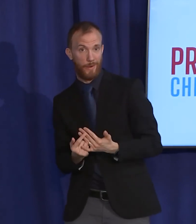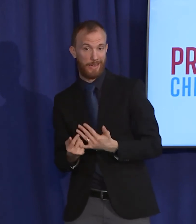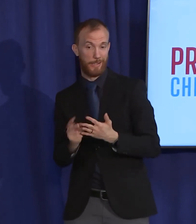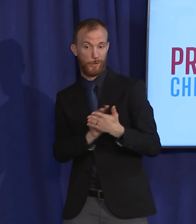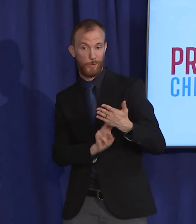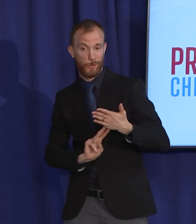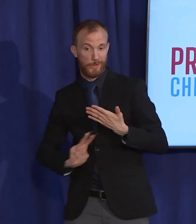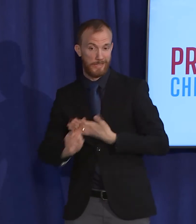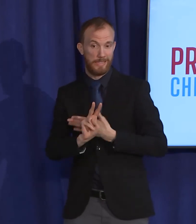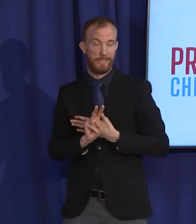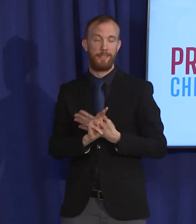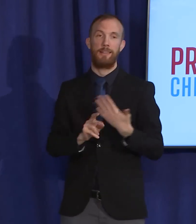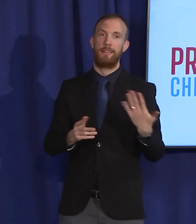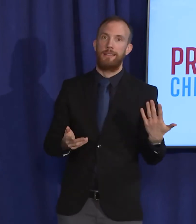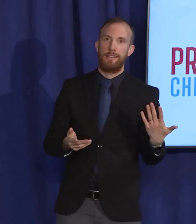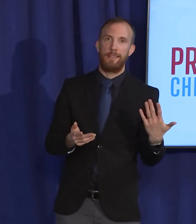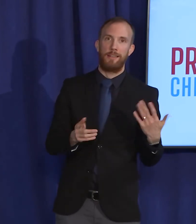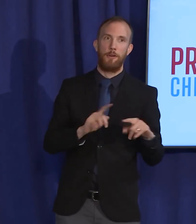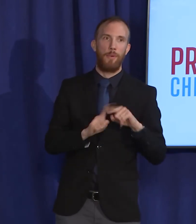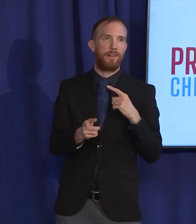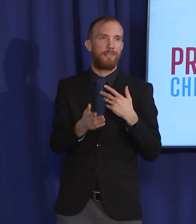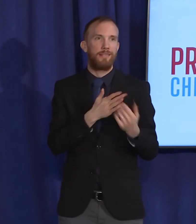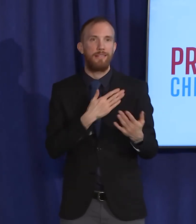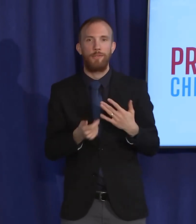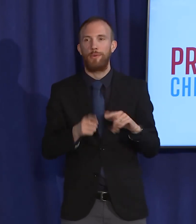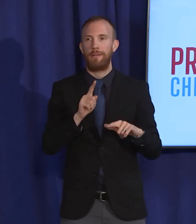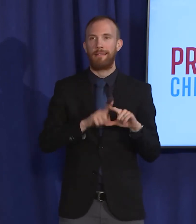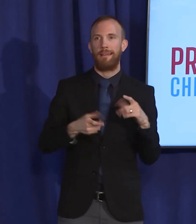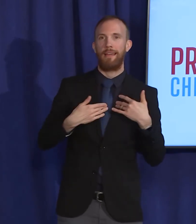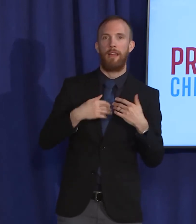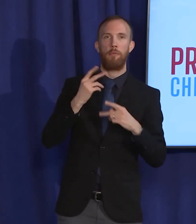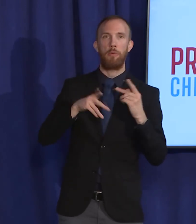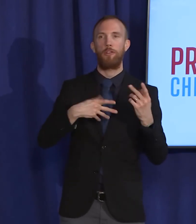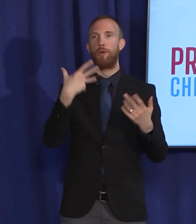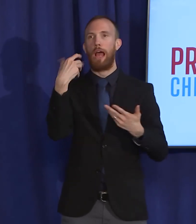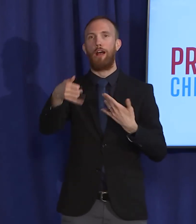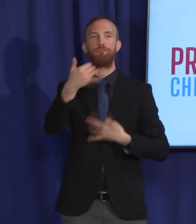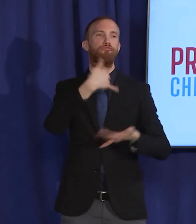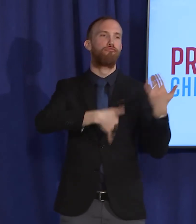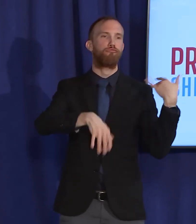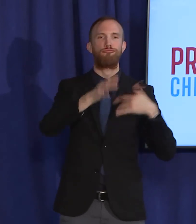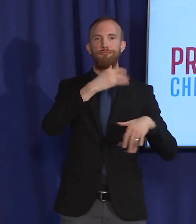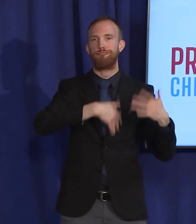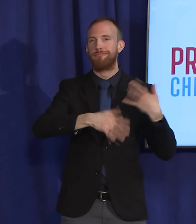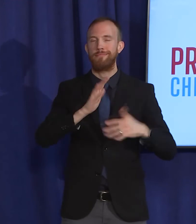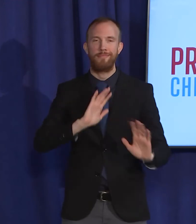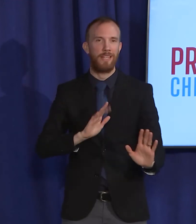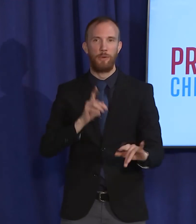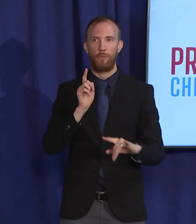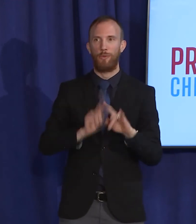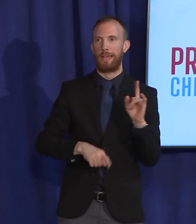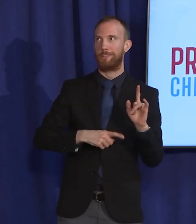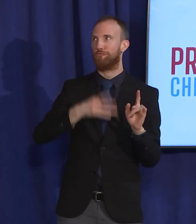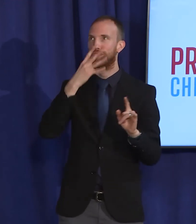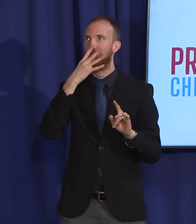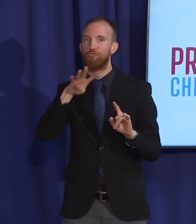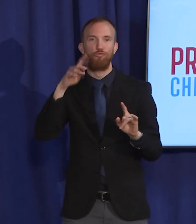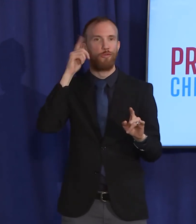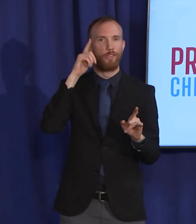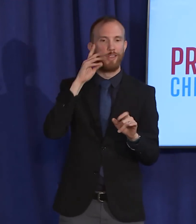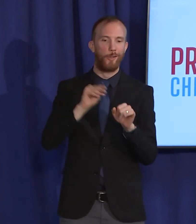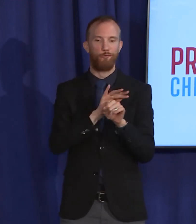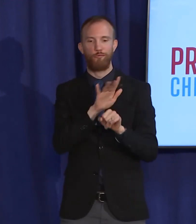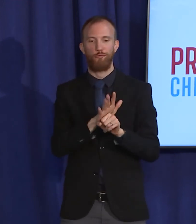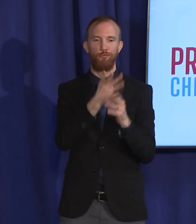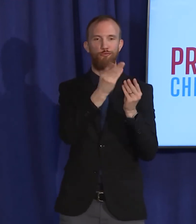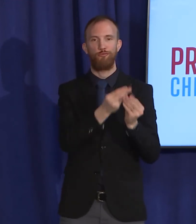And regardless, we can't have people out. We're not at a point from our COVID numbers where we're ready to think that COVID is over. And so,